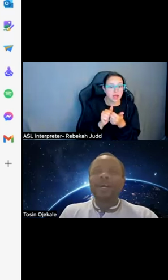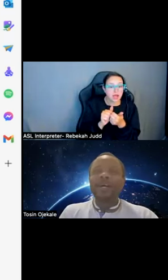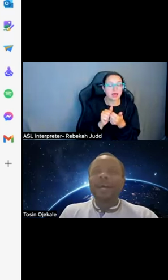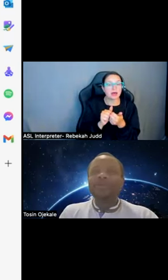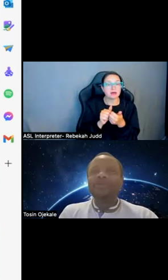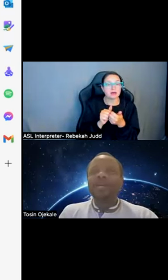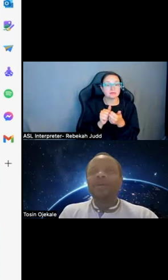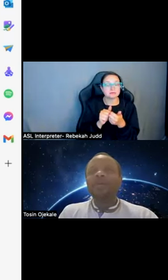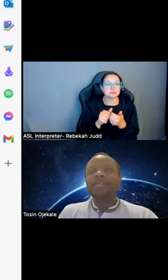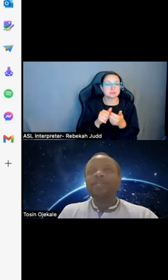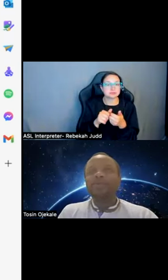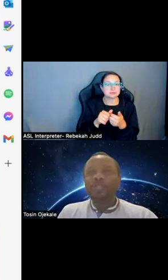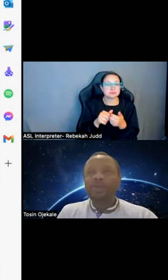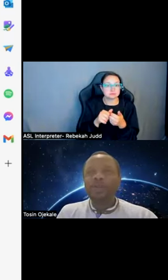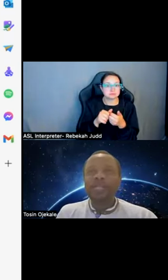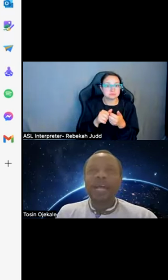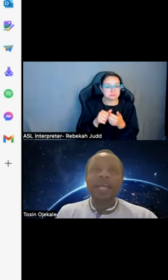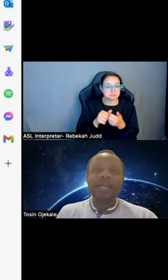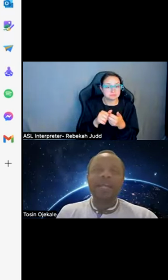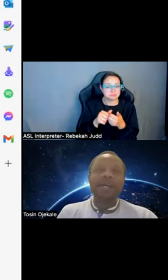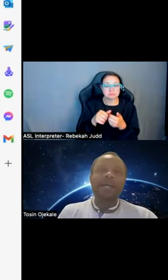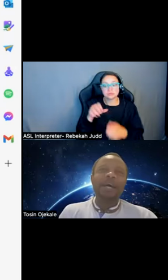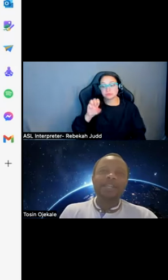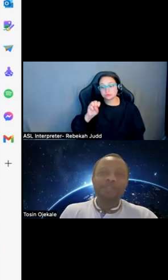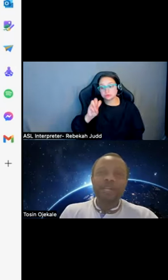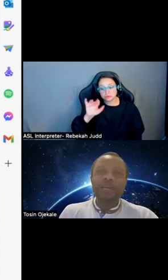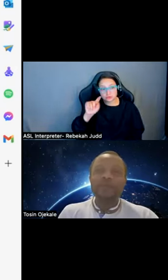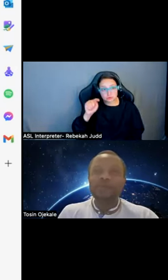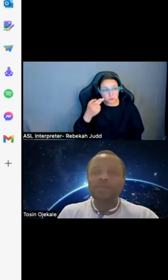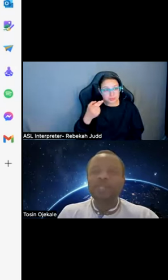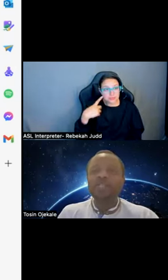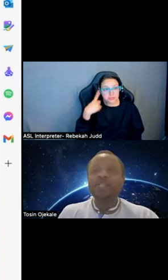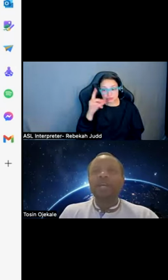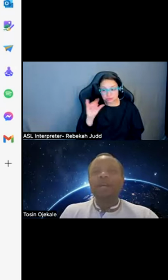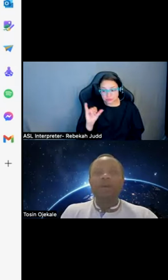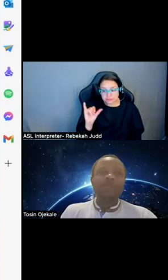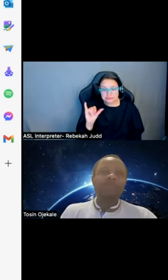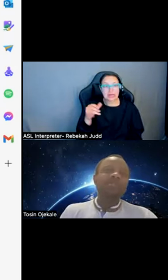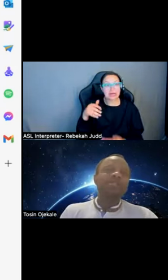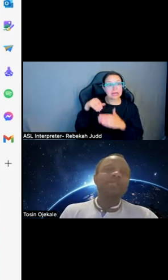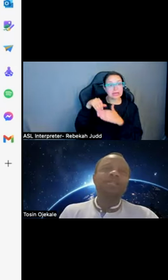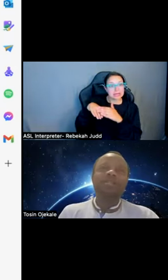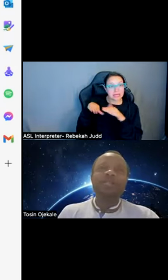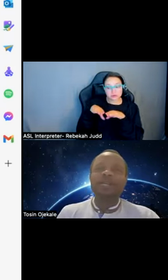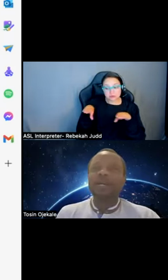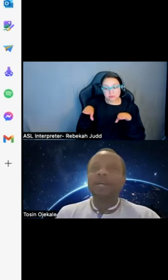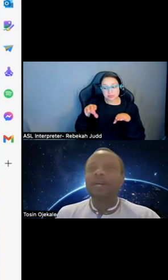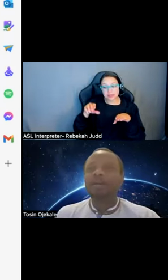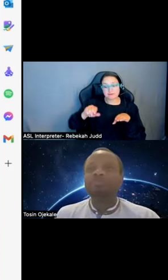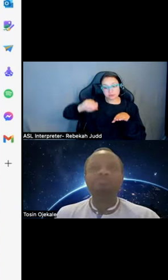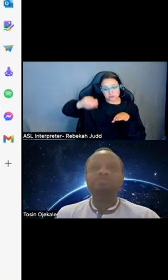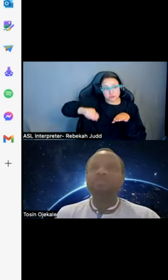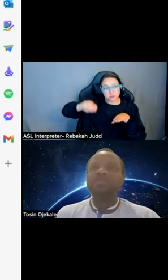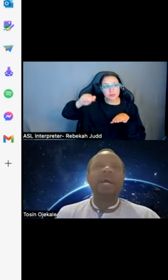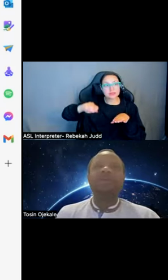So what a switch looks like, entry-level switch, core switches,